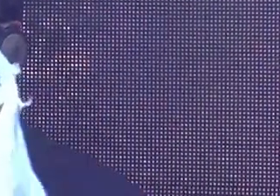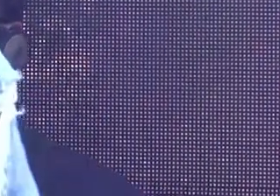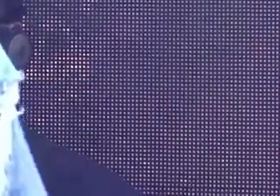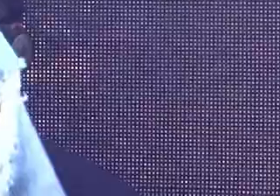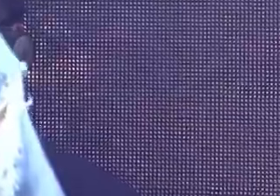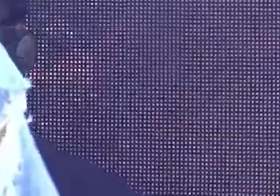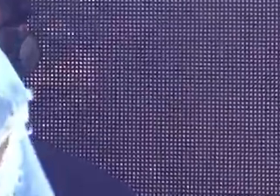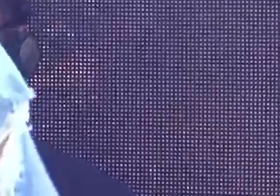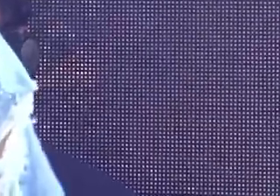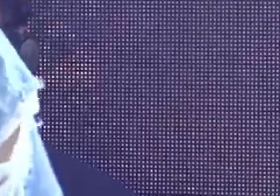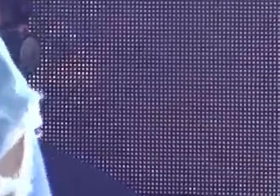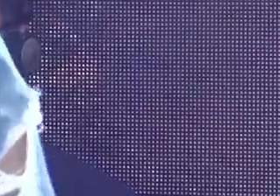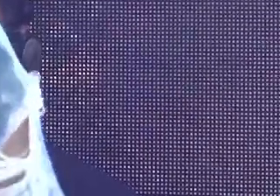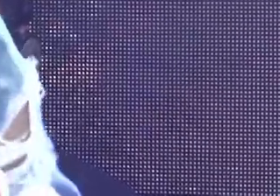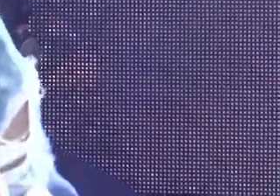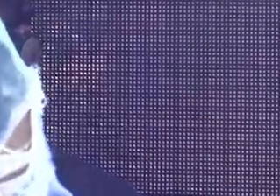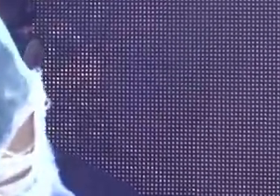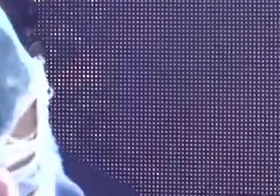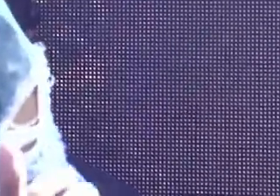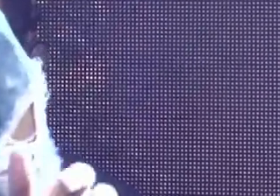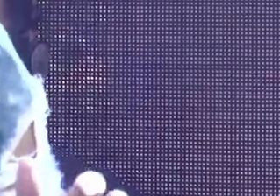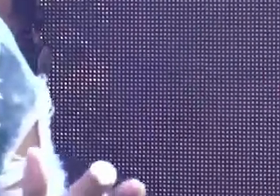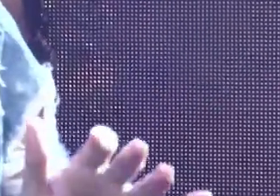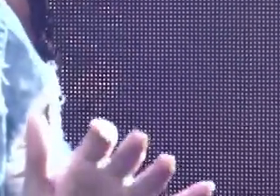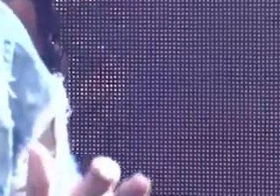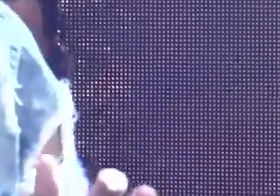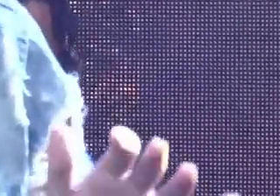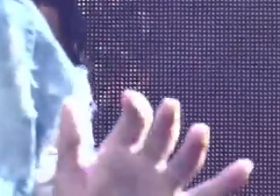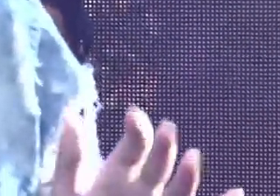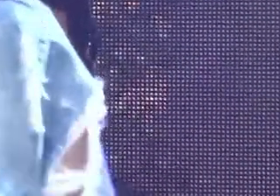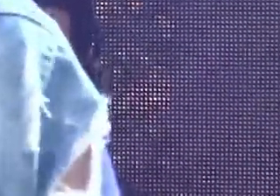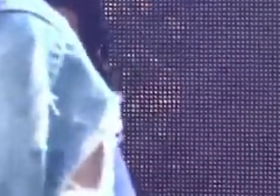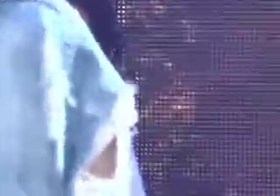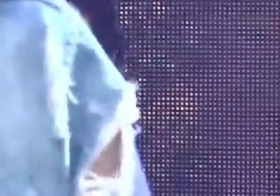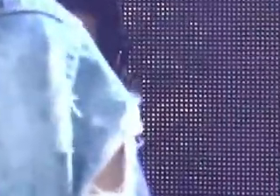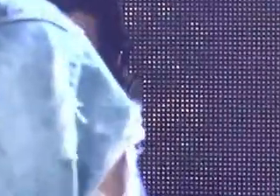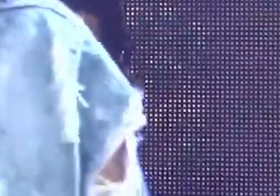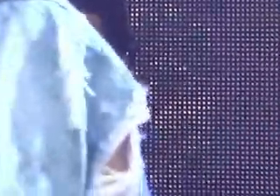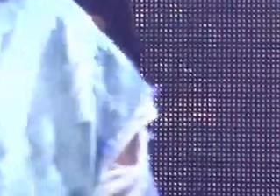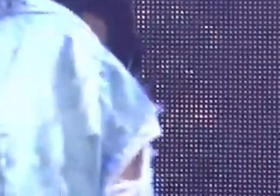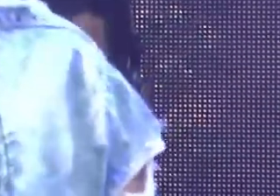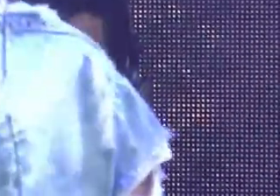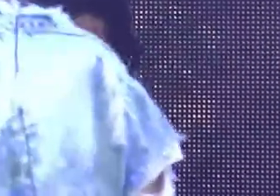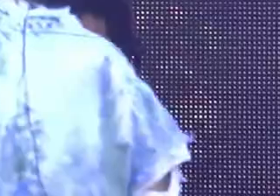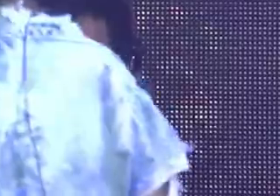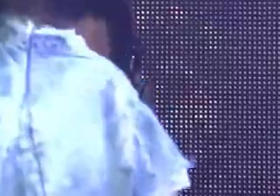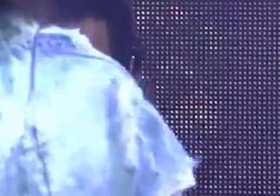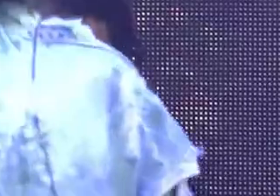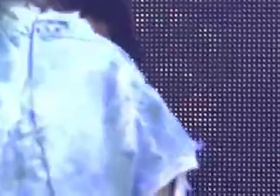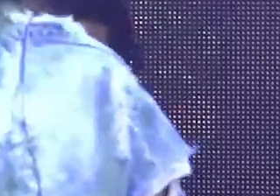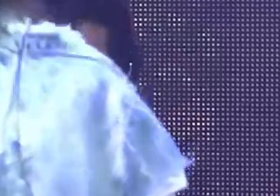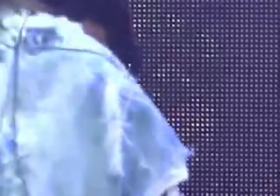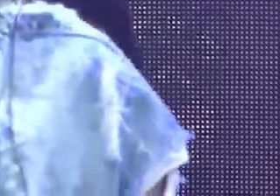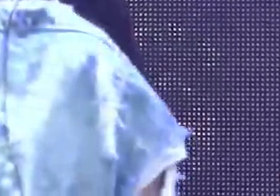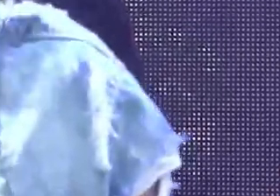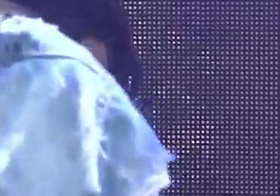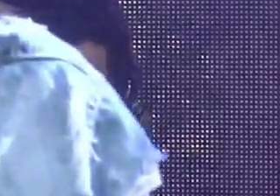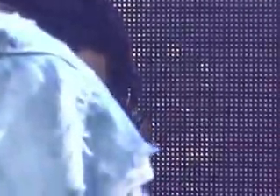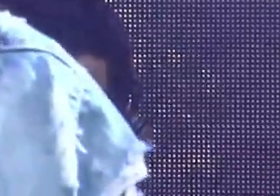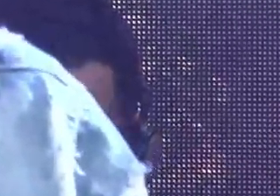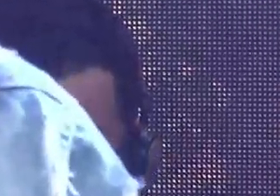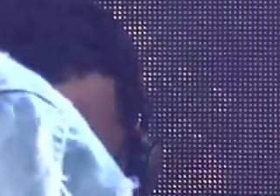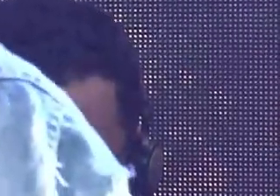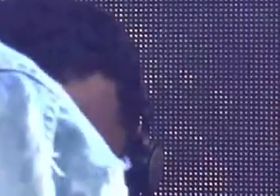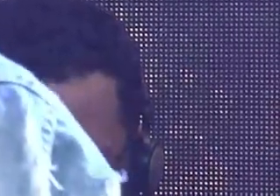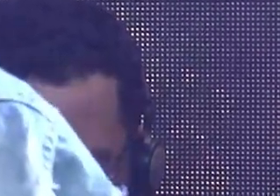Just stop for a minute and smile. Why is everybody so serious? Acting so damn